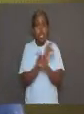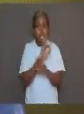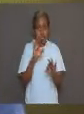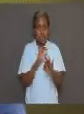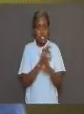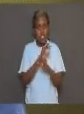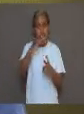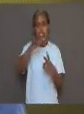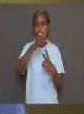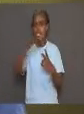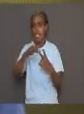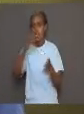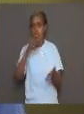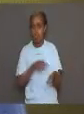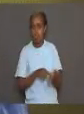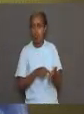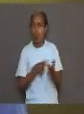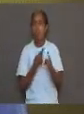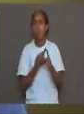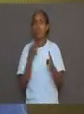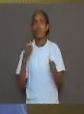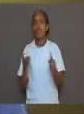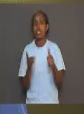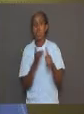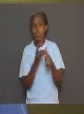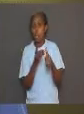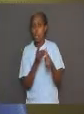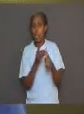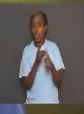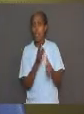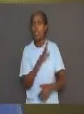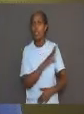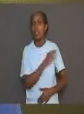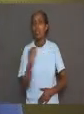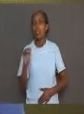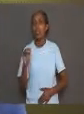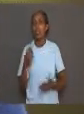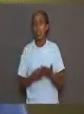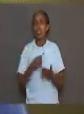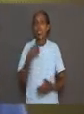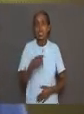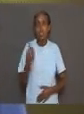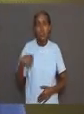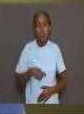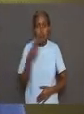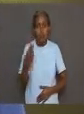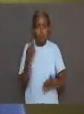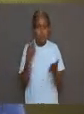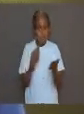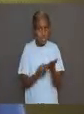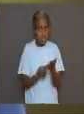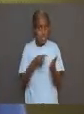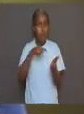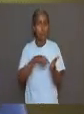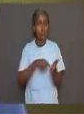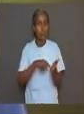at selected points from the domain, and then we use these points